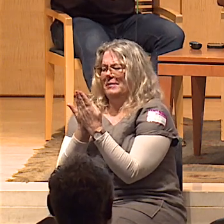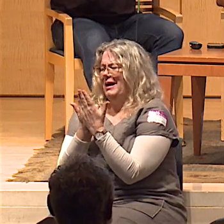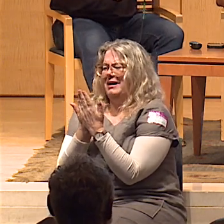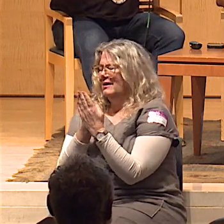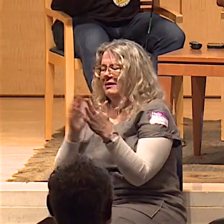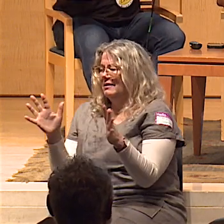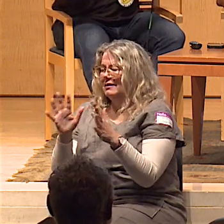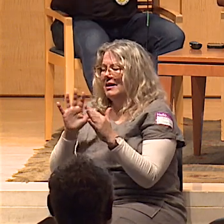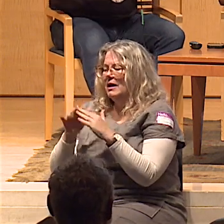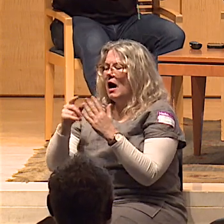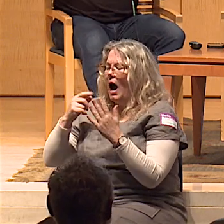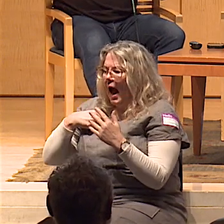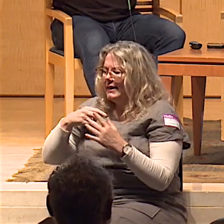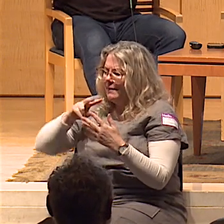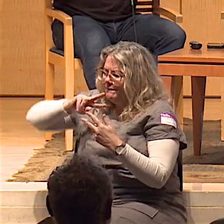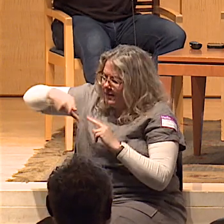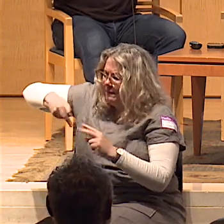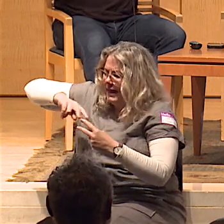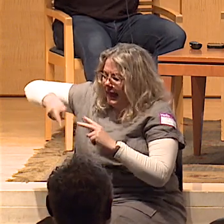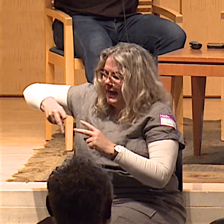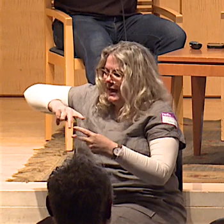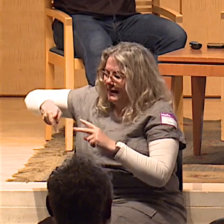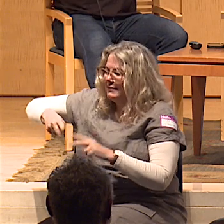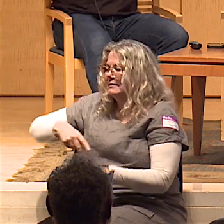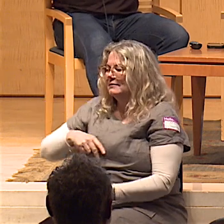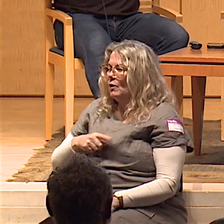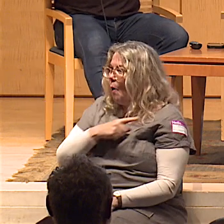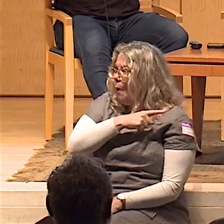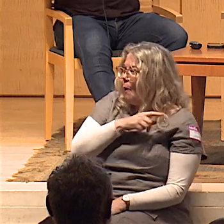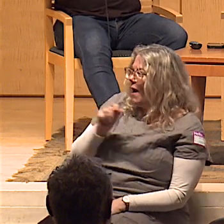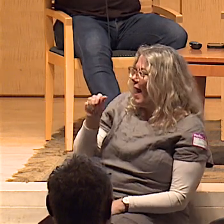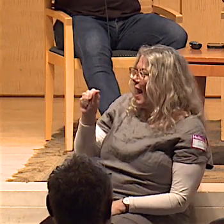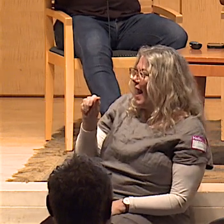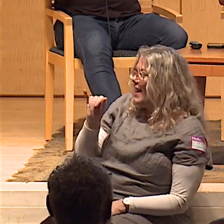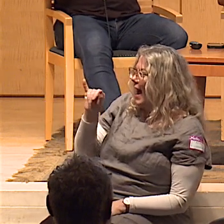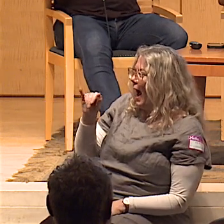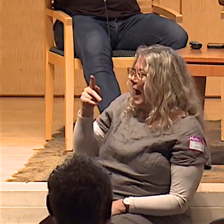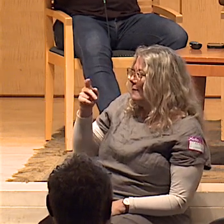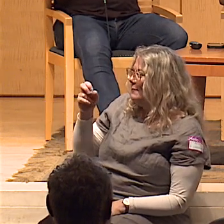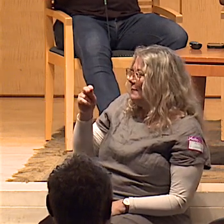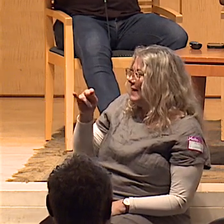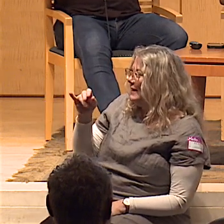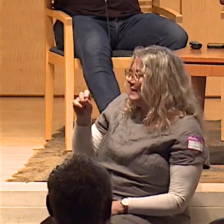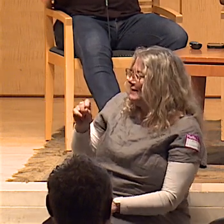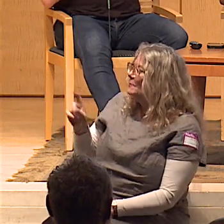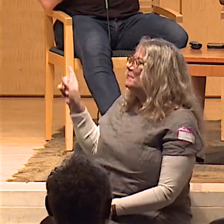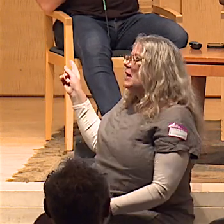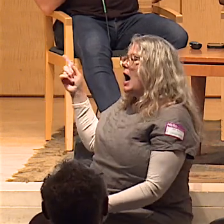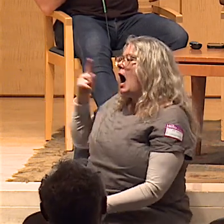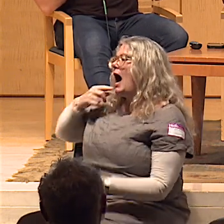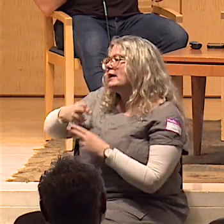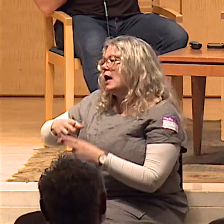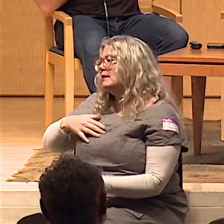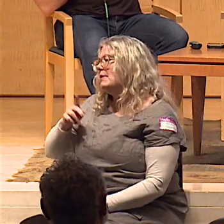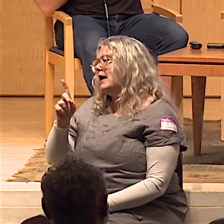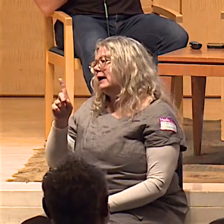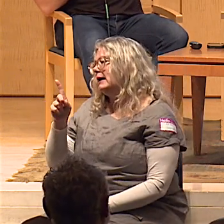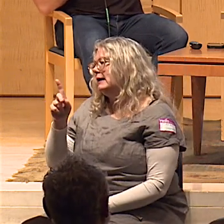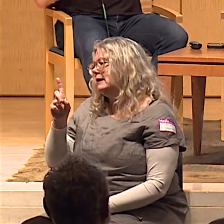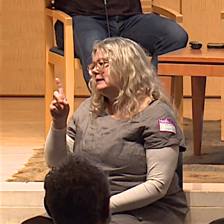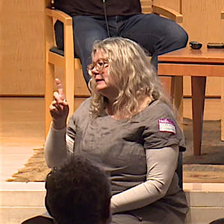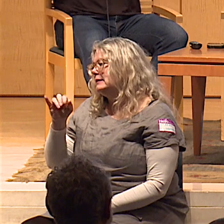or something. Yeah, right. Not an AI penis. Jesus. I think of it as my dyslexia. I mean, hey.